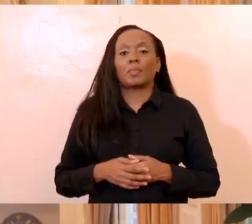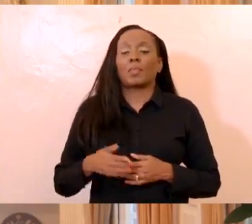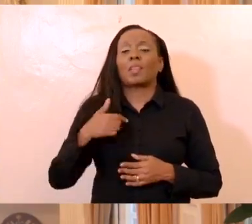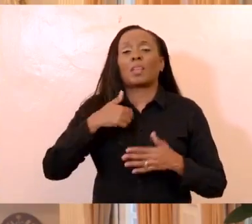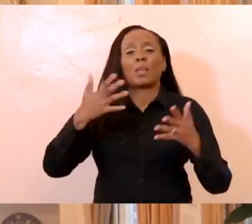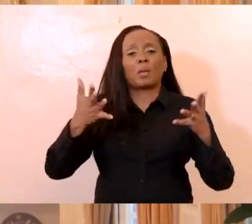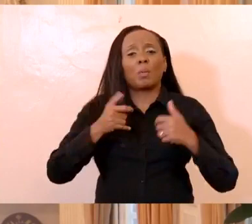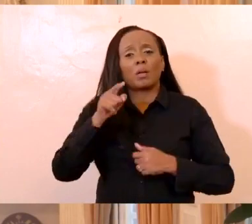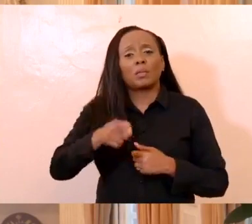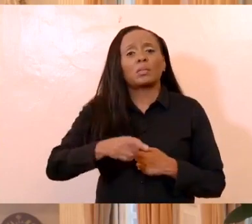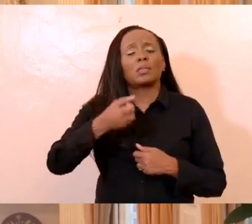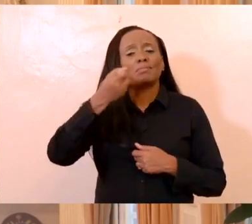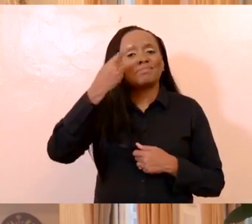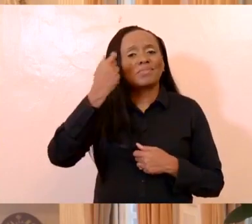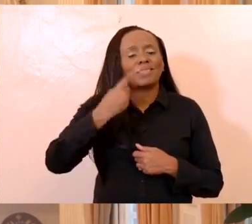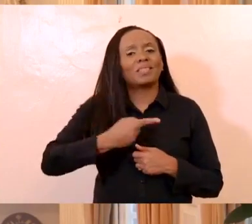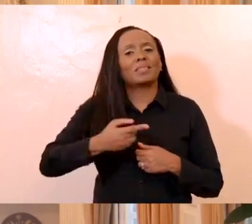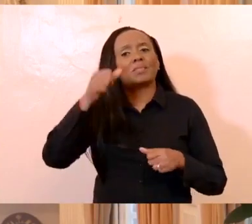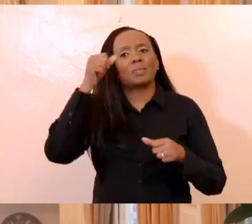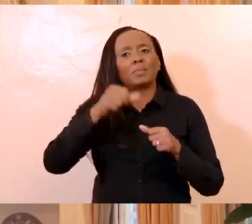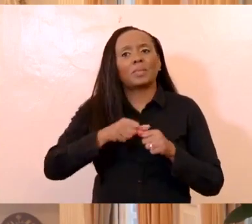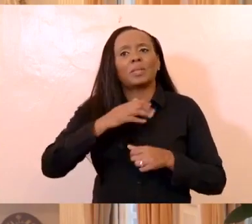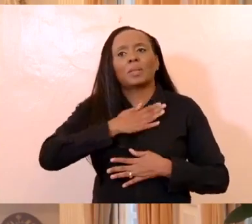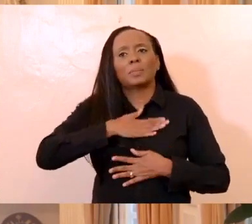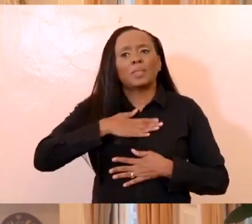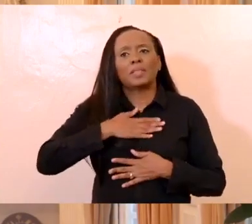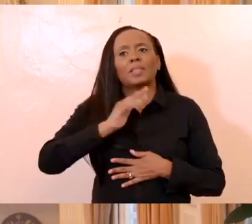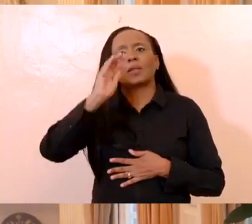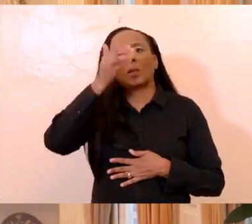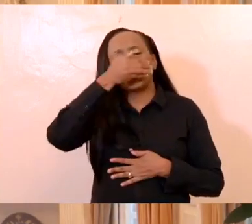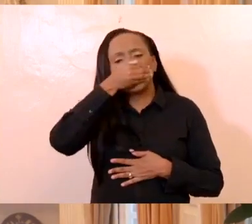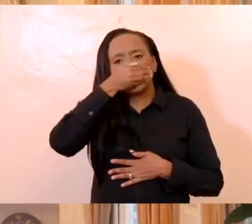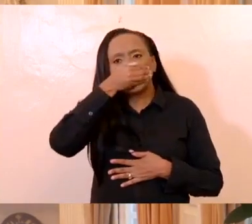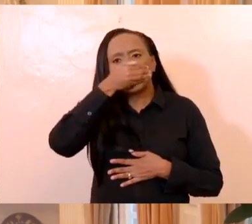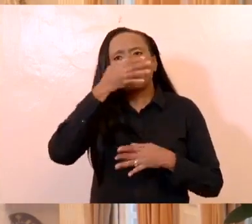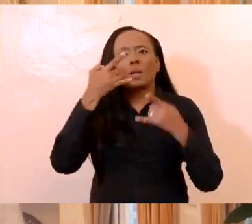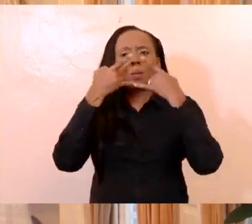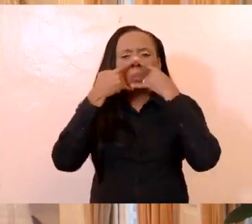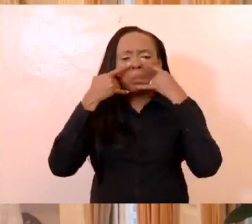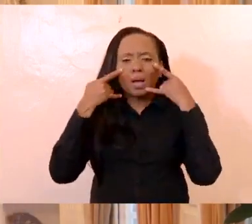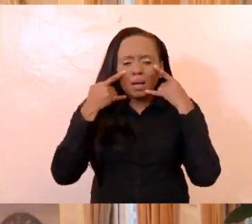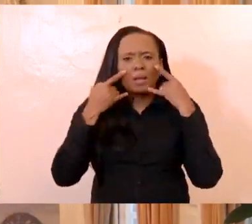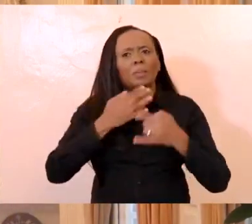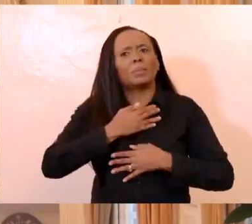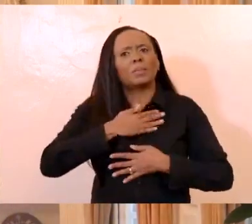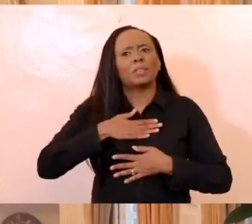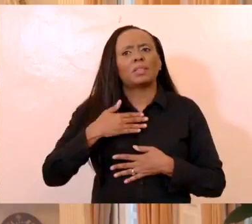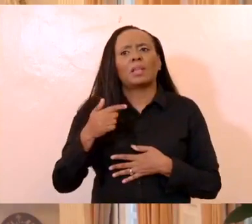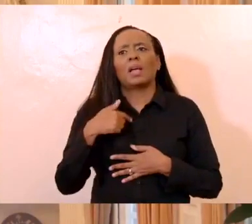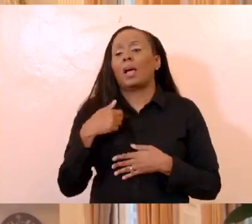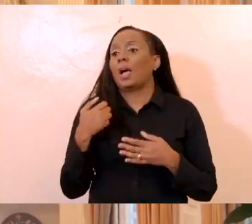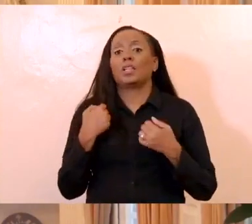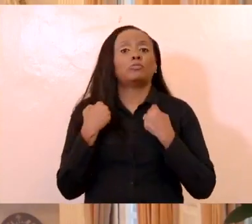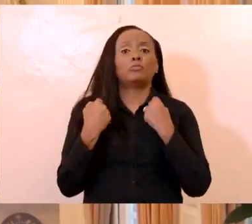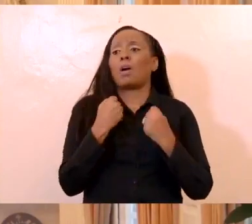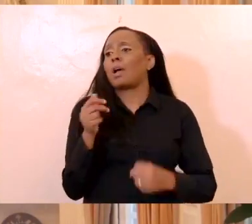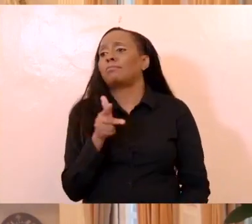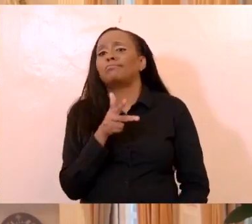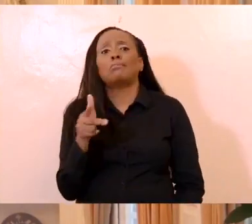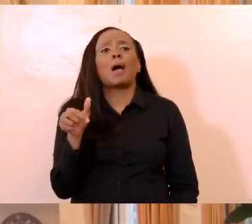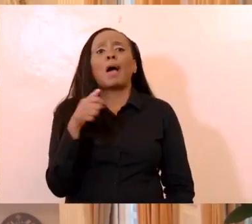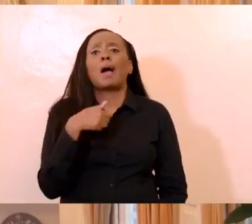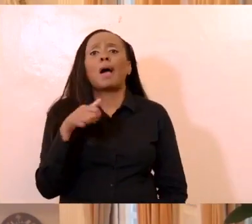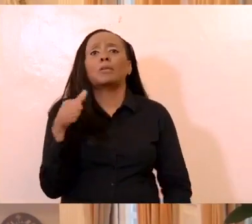one of us to do our part, to wear the mask. And I know what I'm talking about because I drive around too like everyone else. I